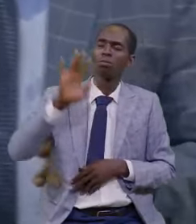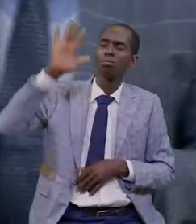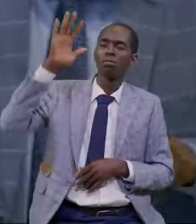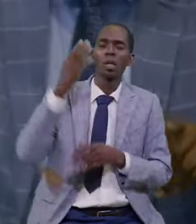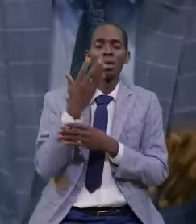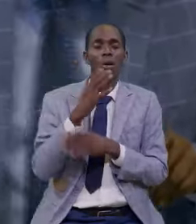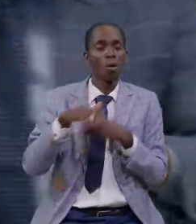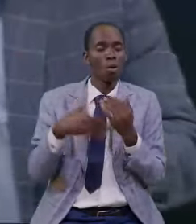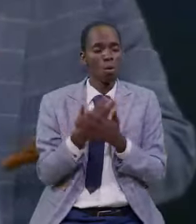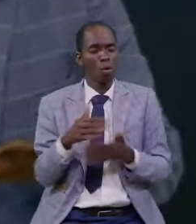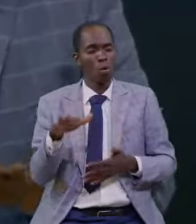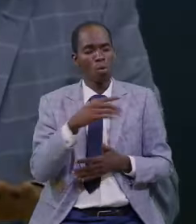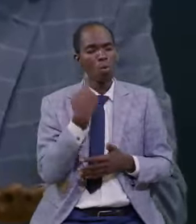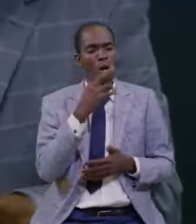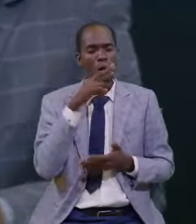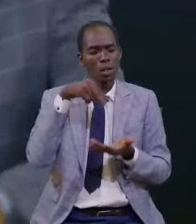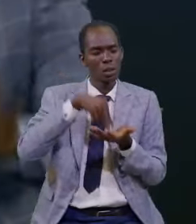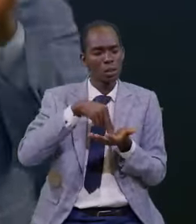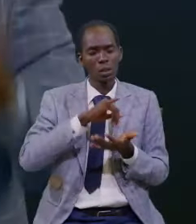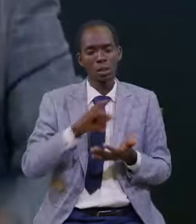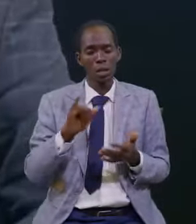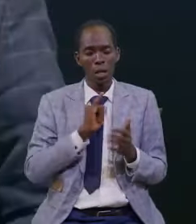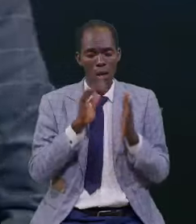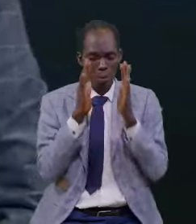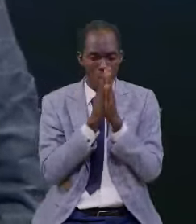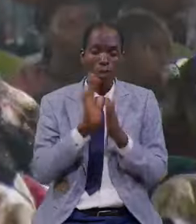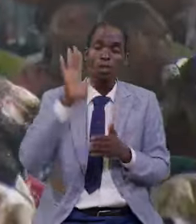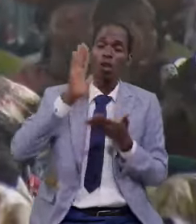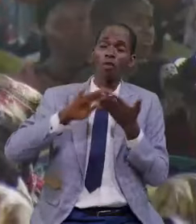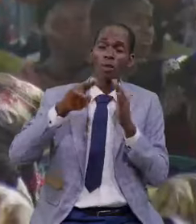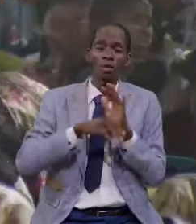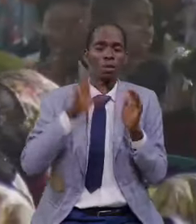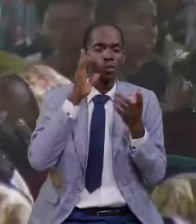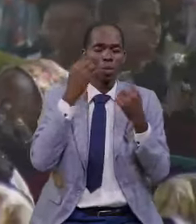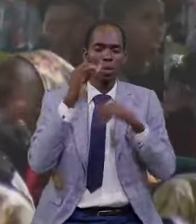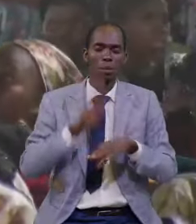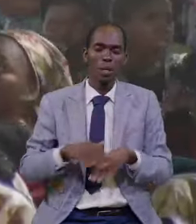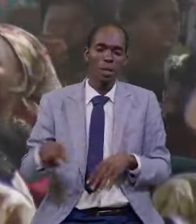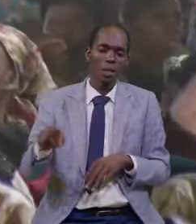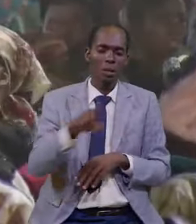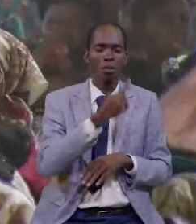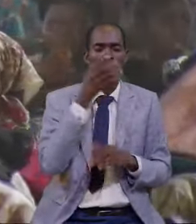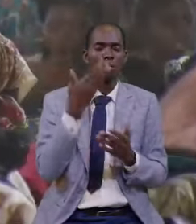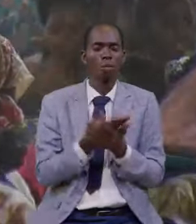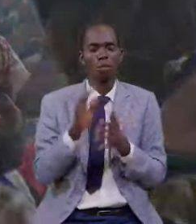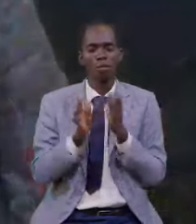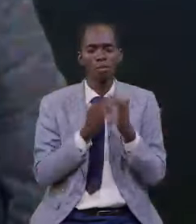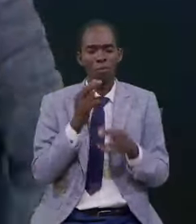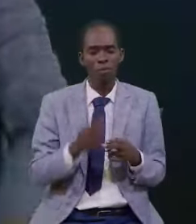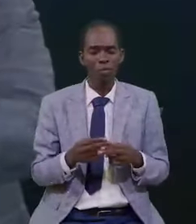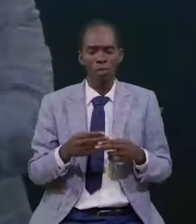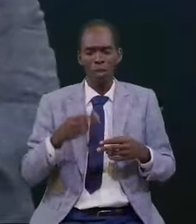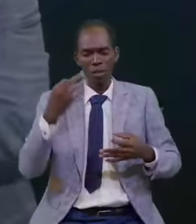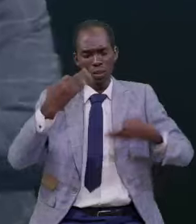I pray that your forgiveness will come to everyone. Condemnation will be